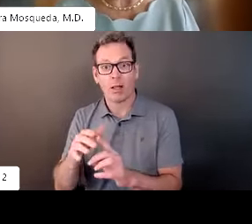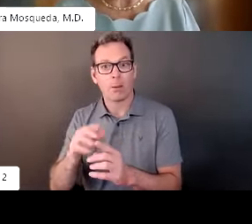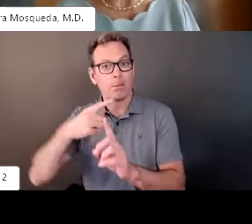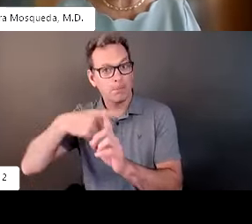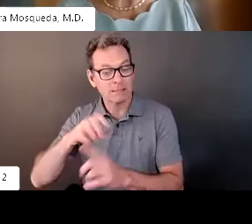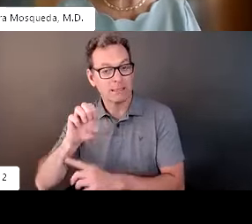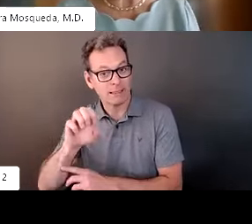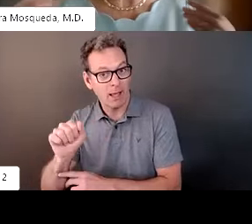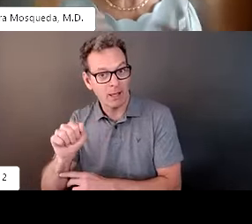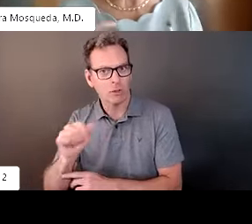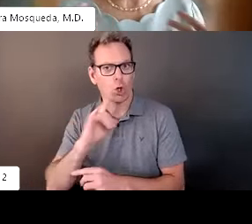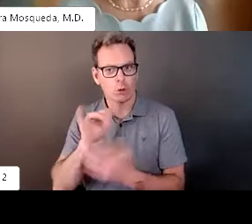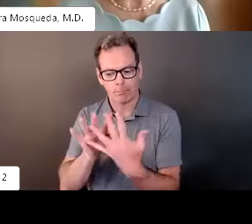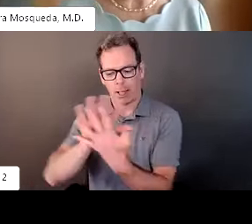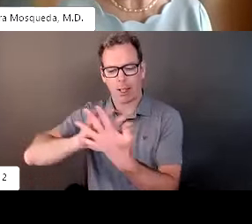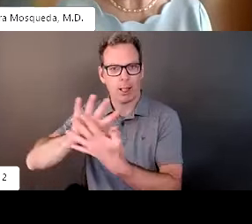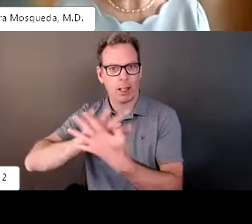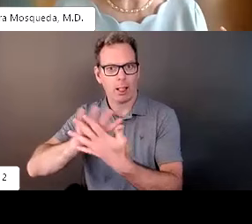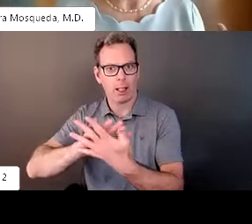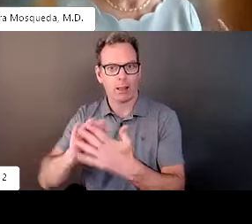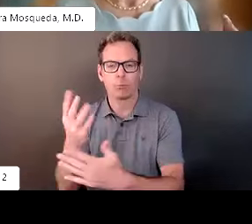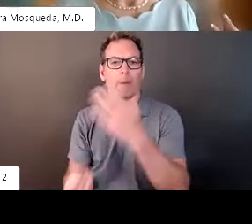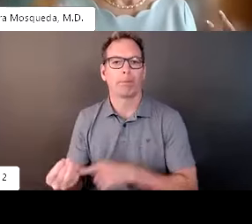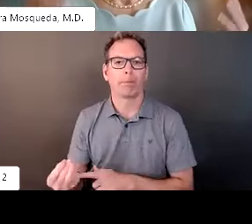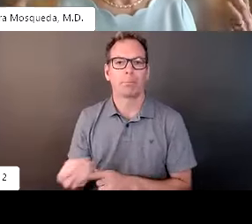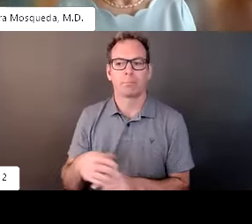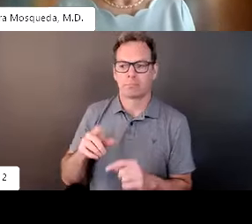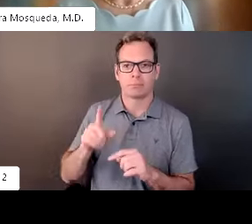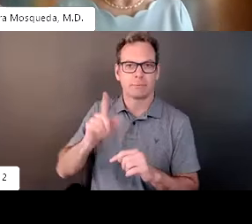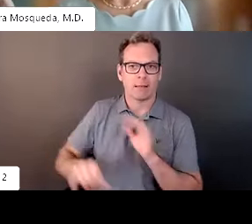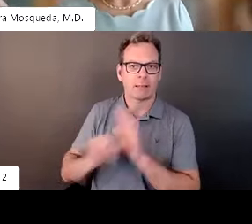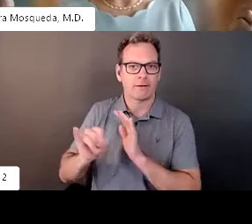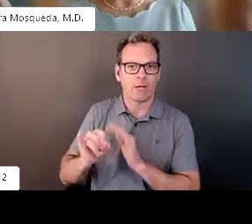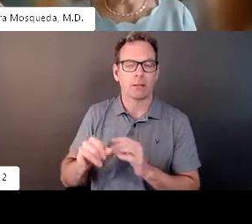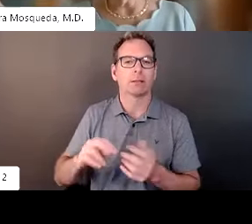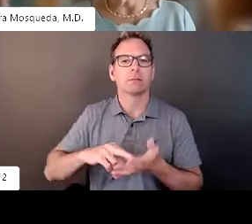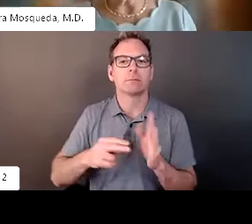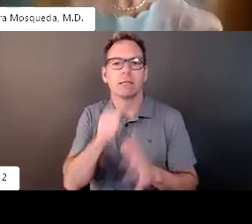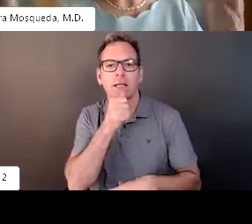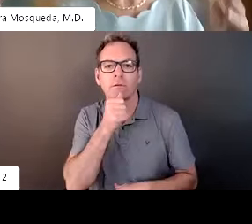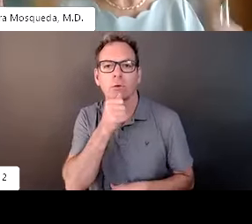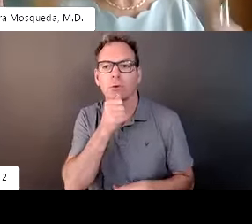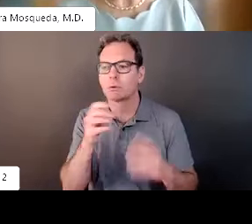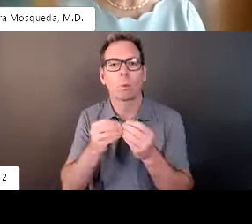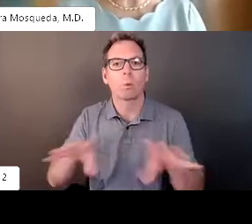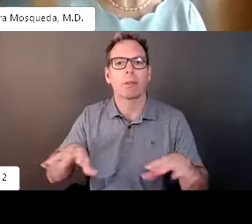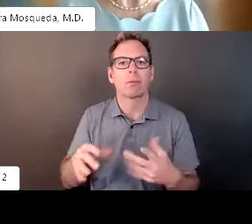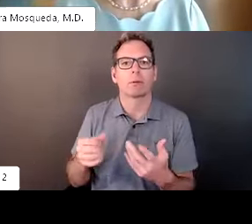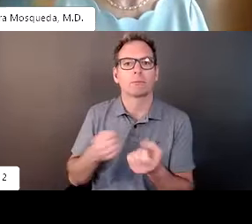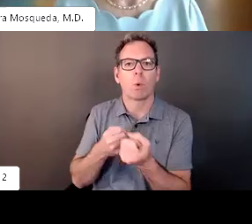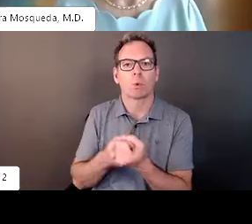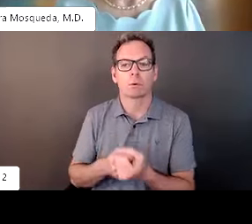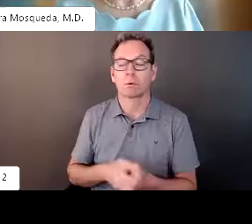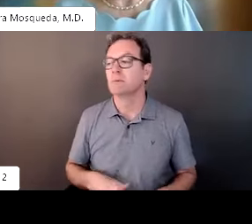of childbearing age. And in fact, in the United States, we're told to, if you want to, you can